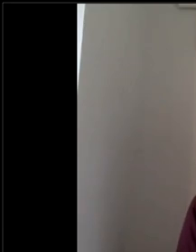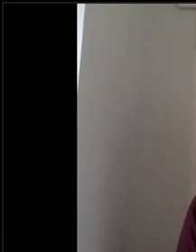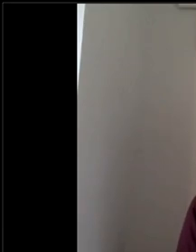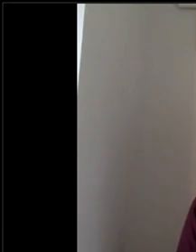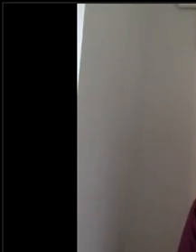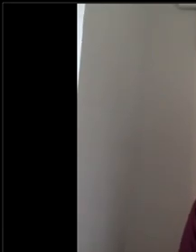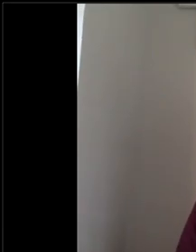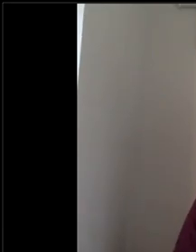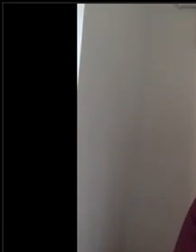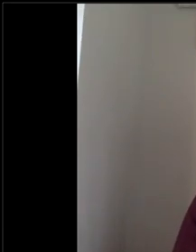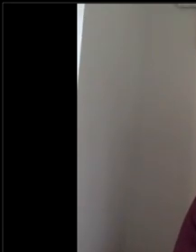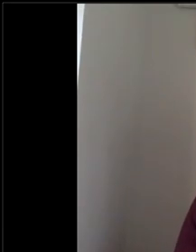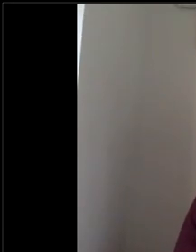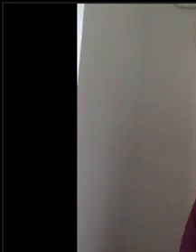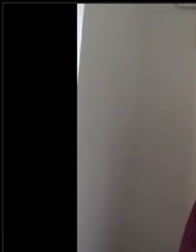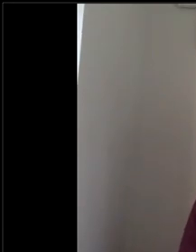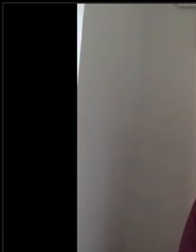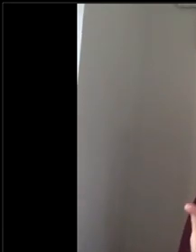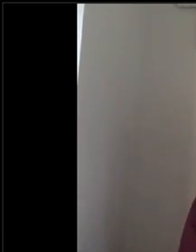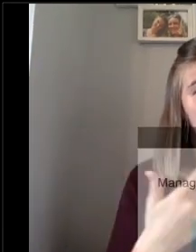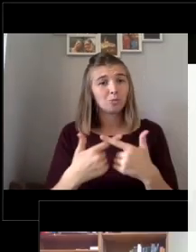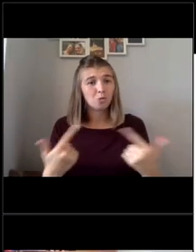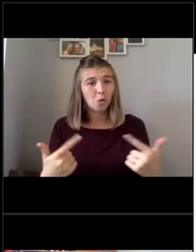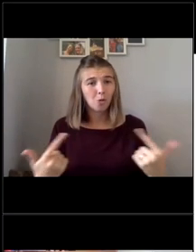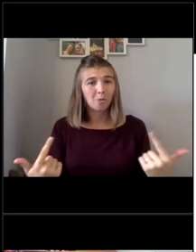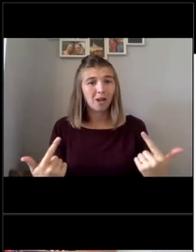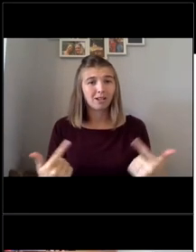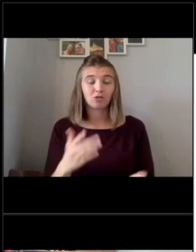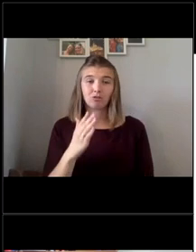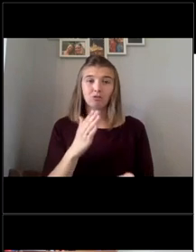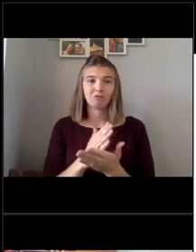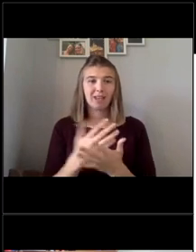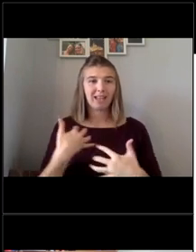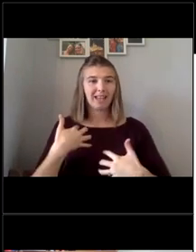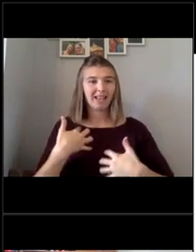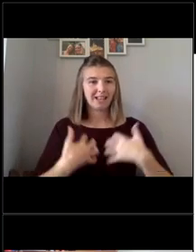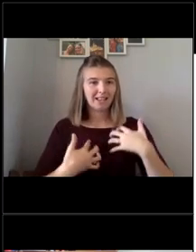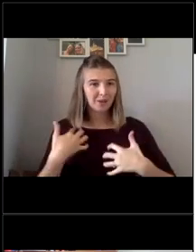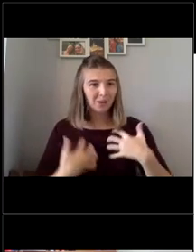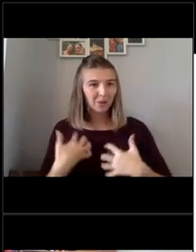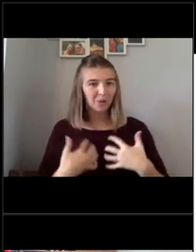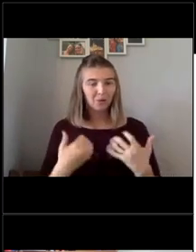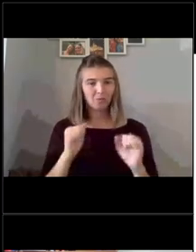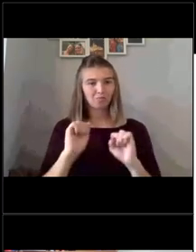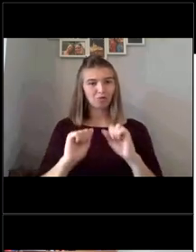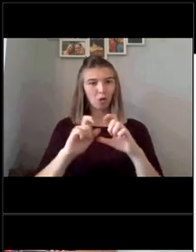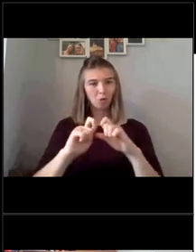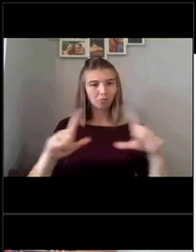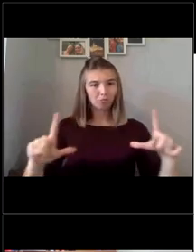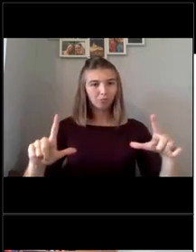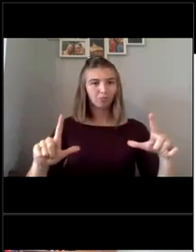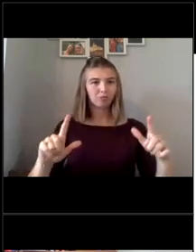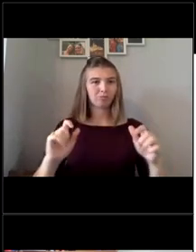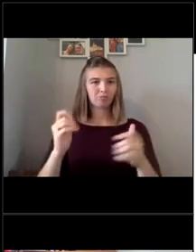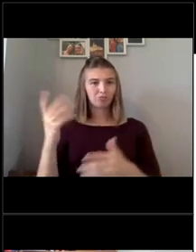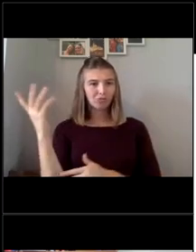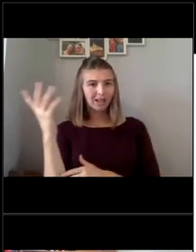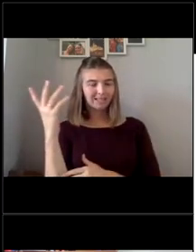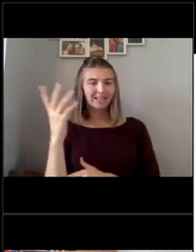you ever so much. Really interesting presentation. Thank you for being so open and honest with us. I think,